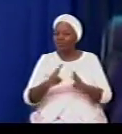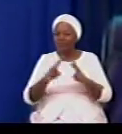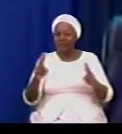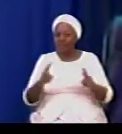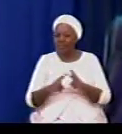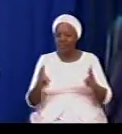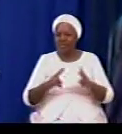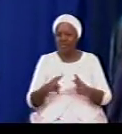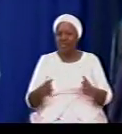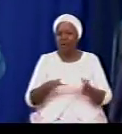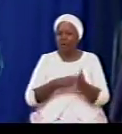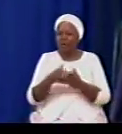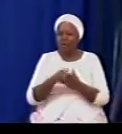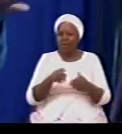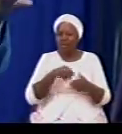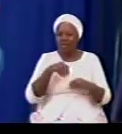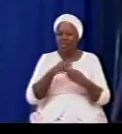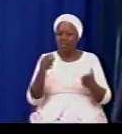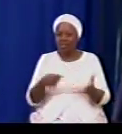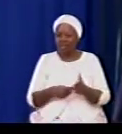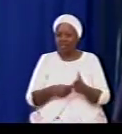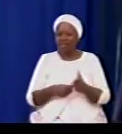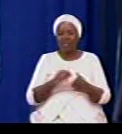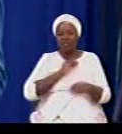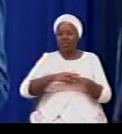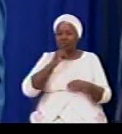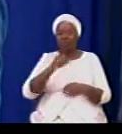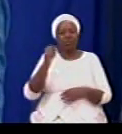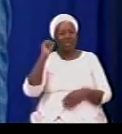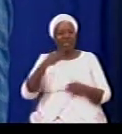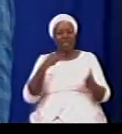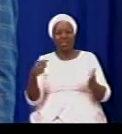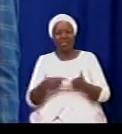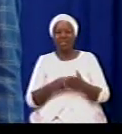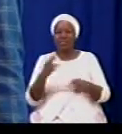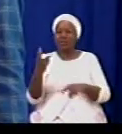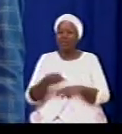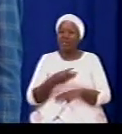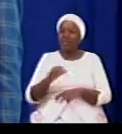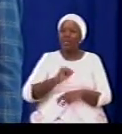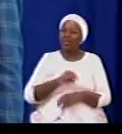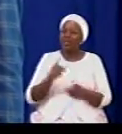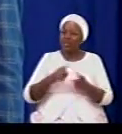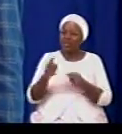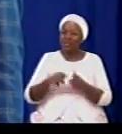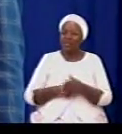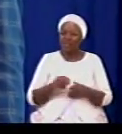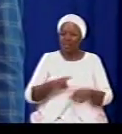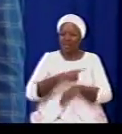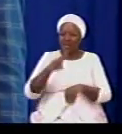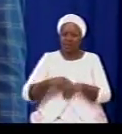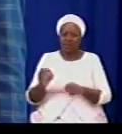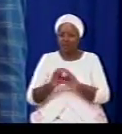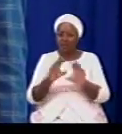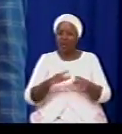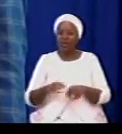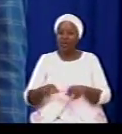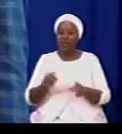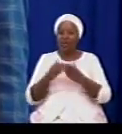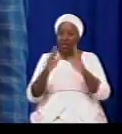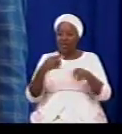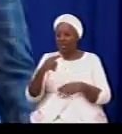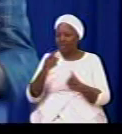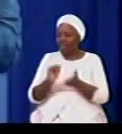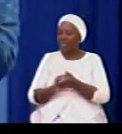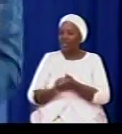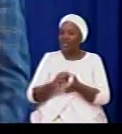and everything. And the national overseer called me and said, this woman said this for her daughter. Do you still remember? Can you